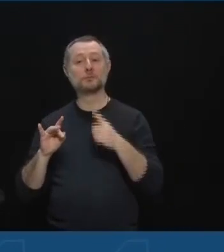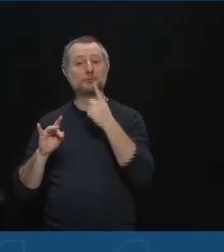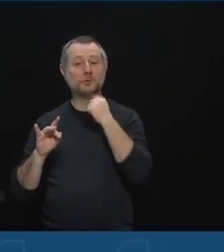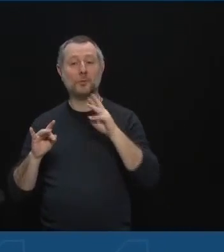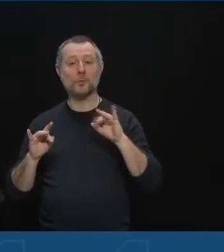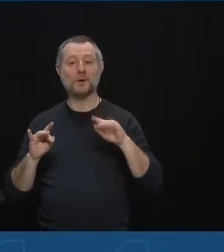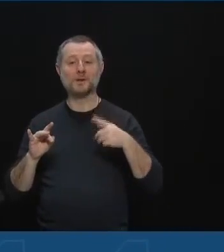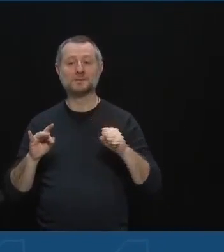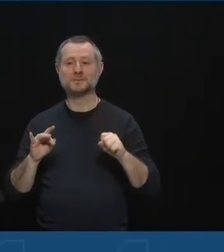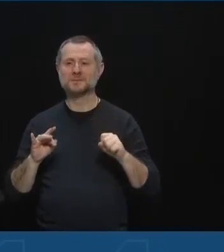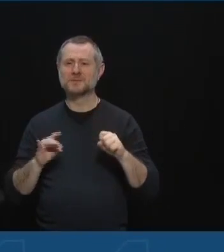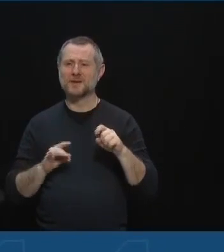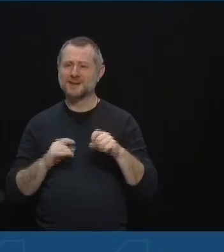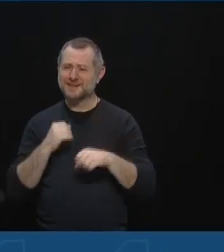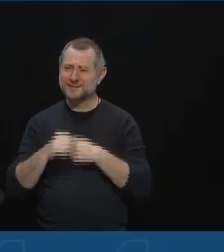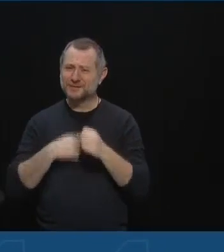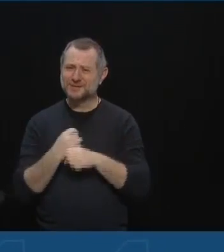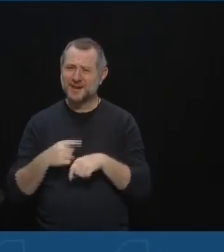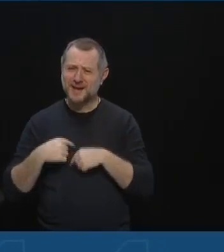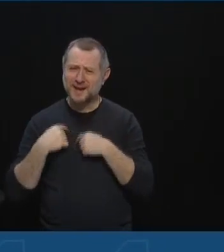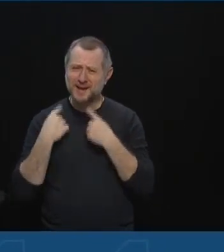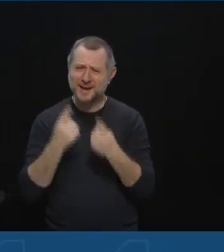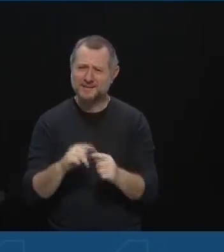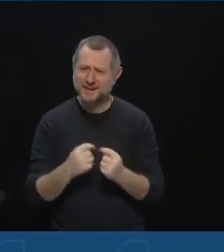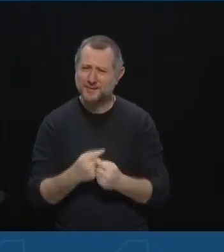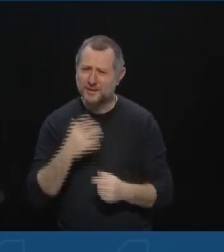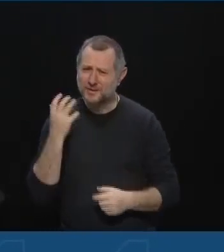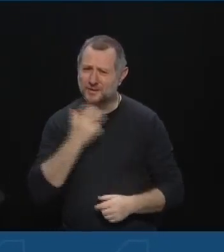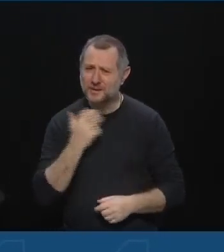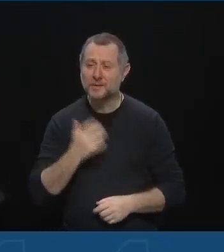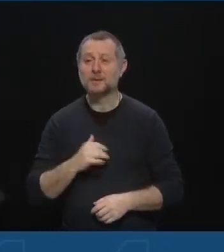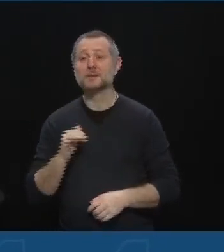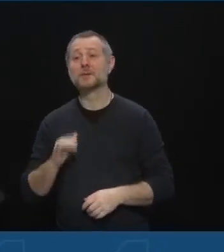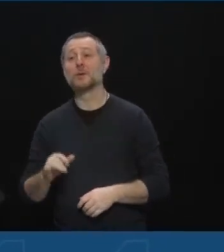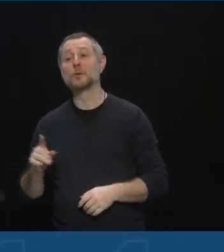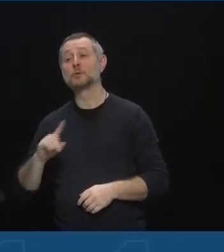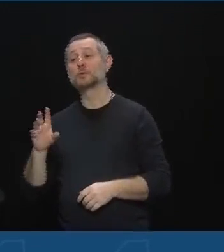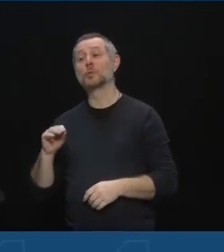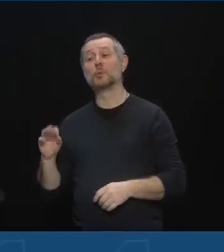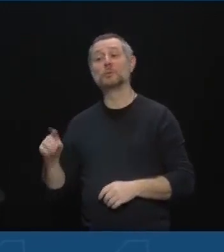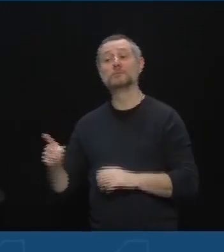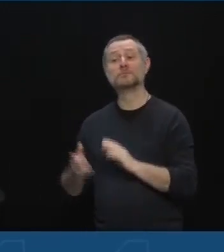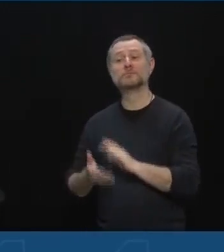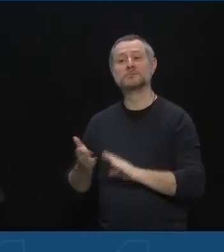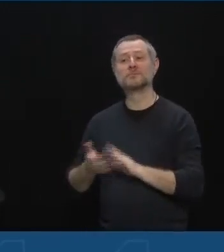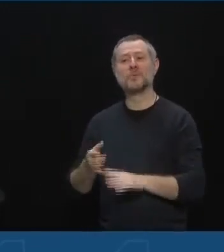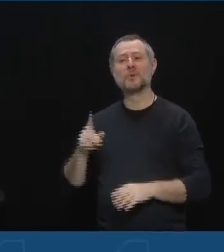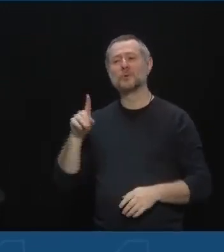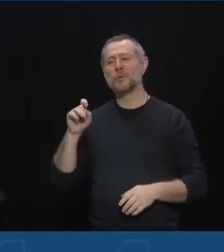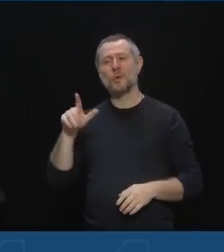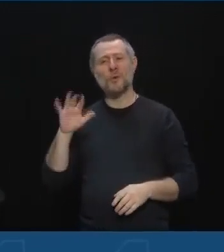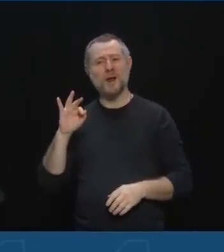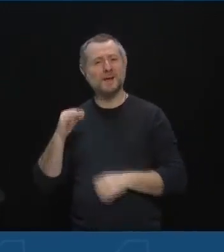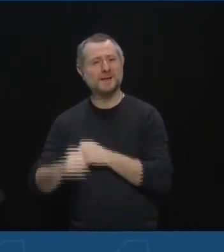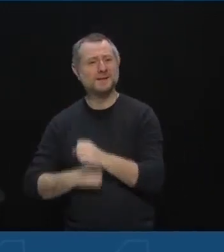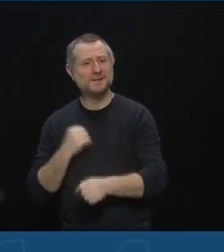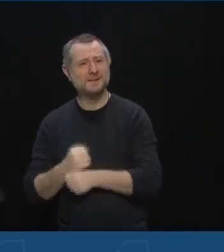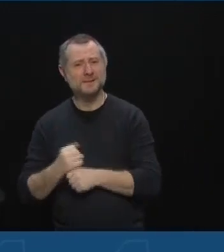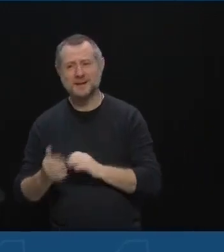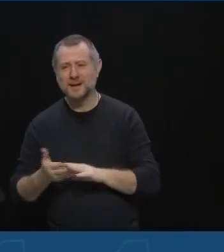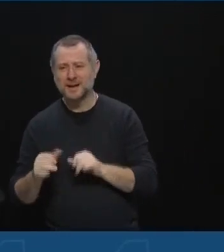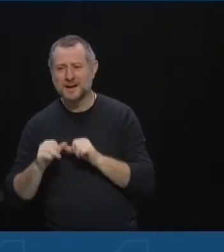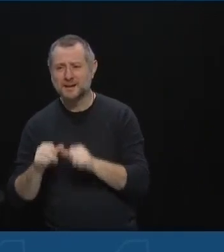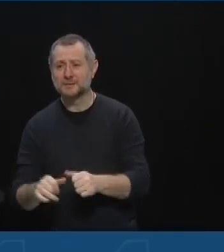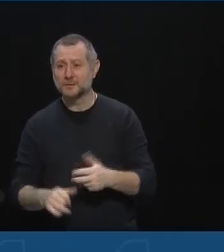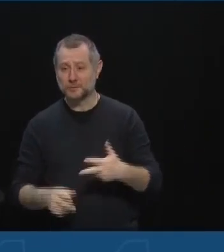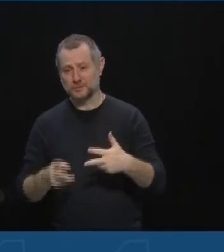years. The Seneca Park Zoo has operated for 129 years. These are institutions that elevate tourism and the quality of life in Rochester